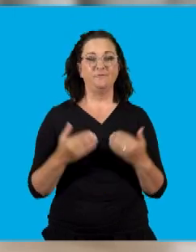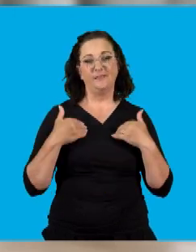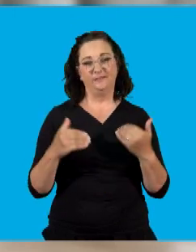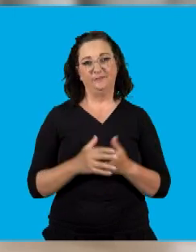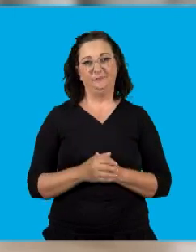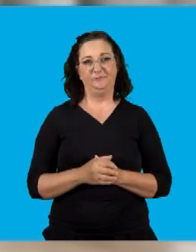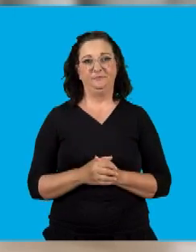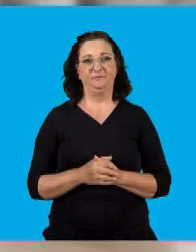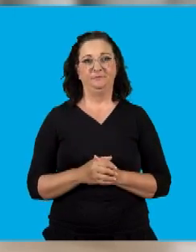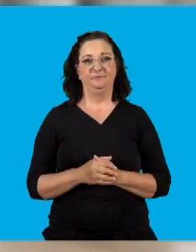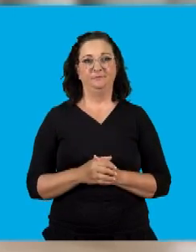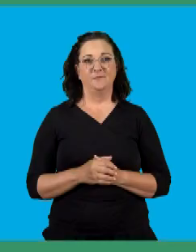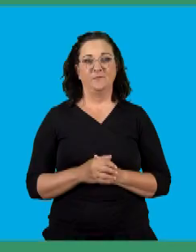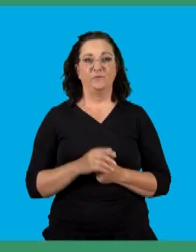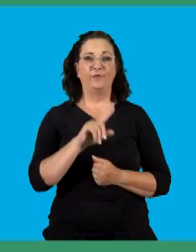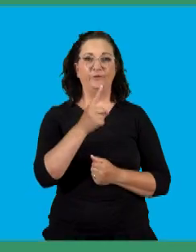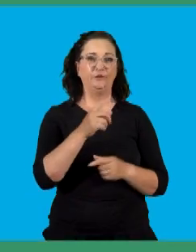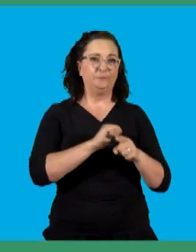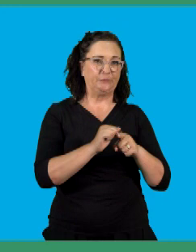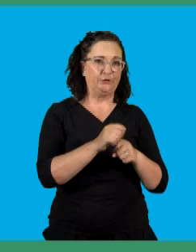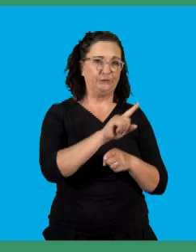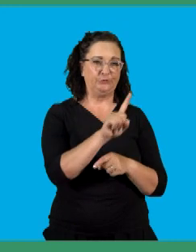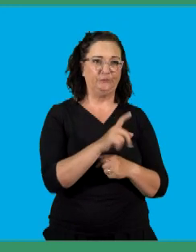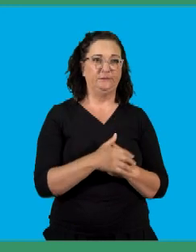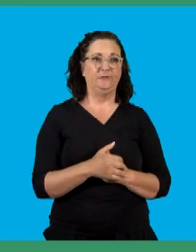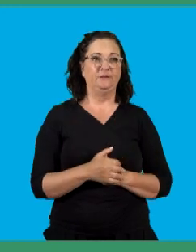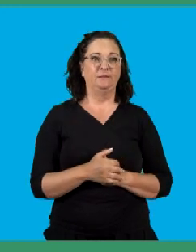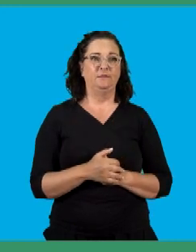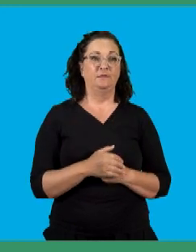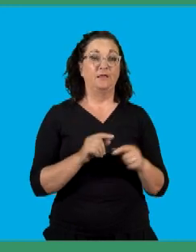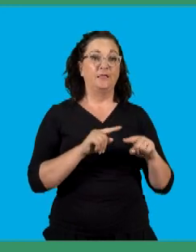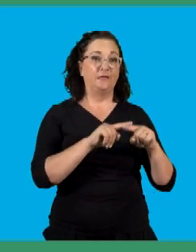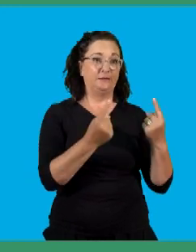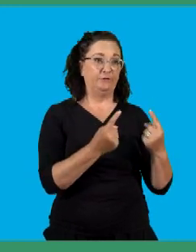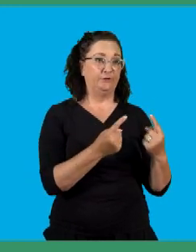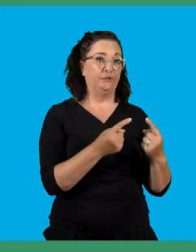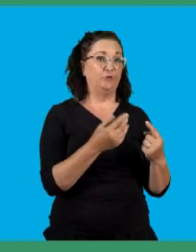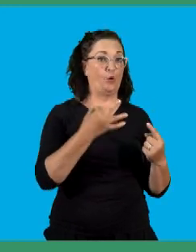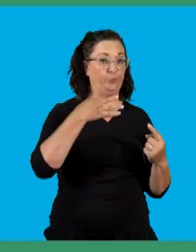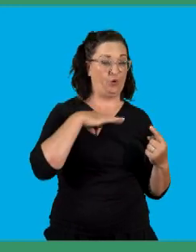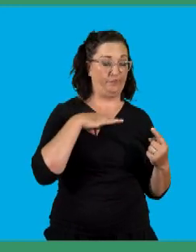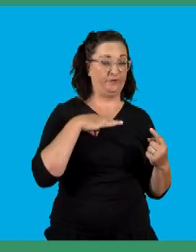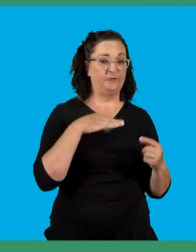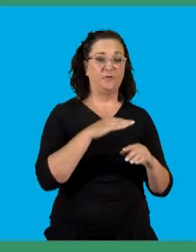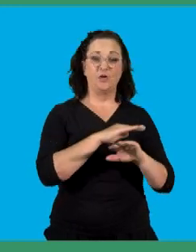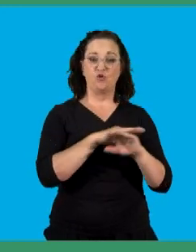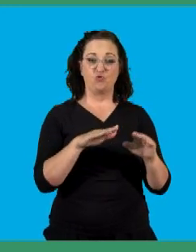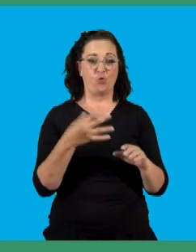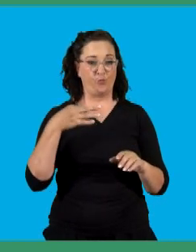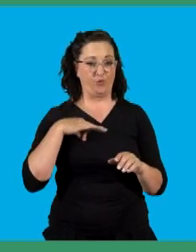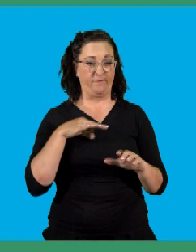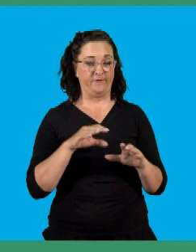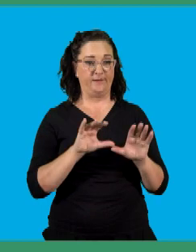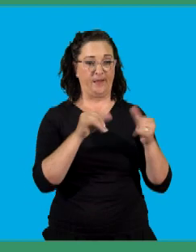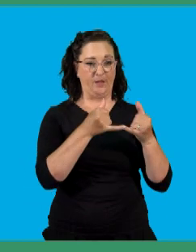start. Our first practice question says, outline the differences between profit and non-profit